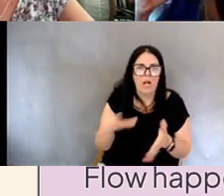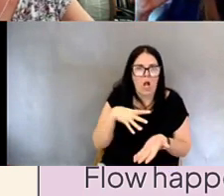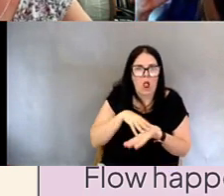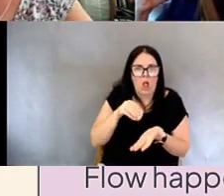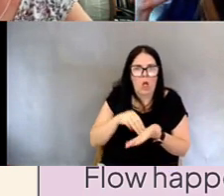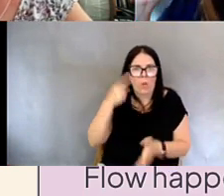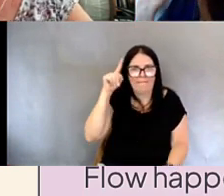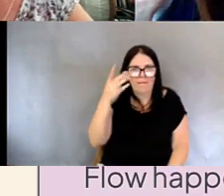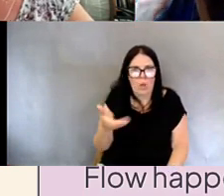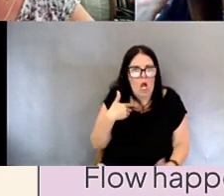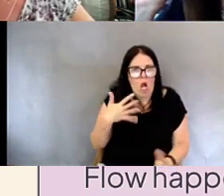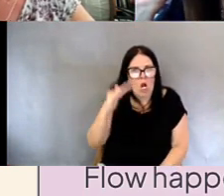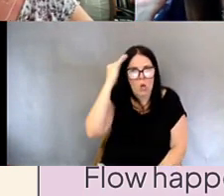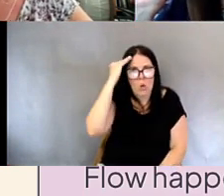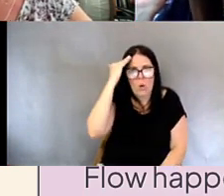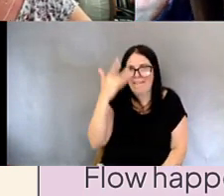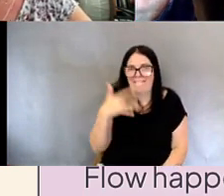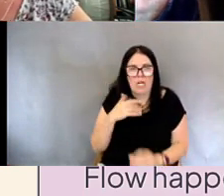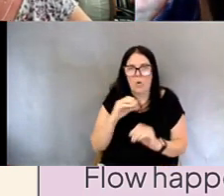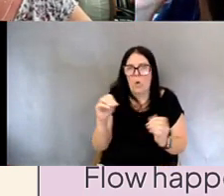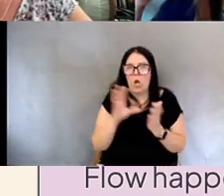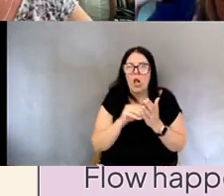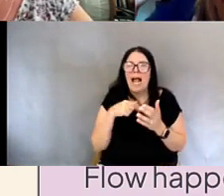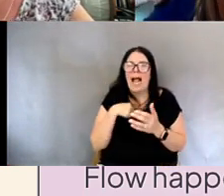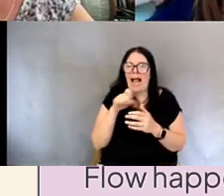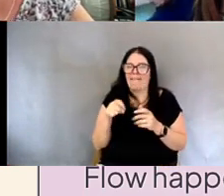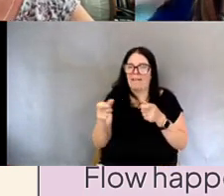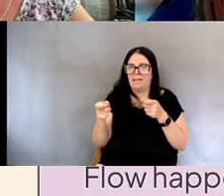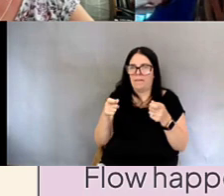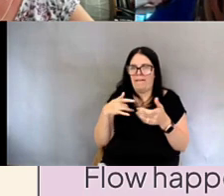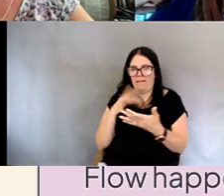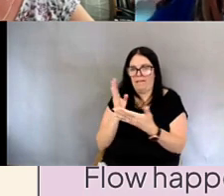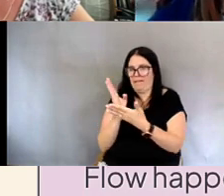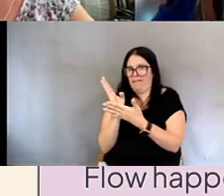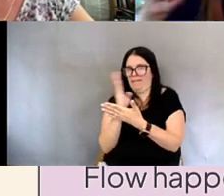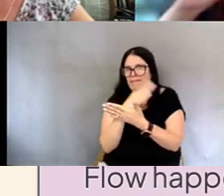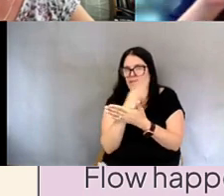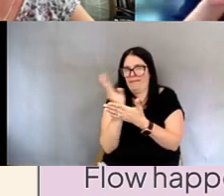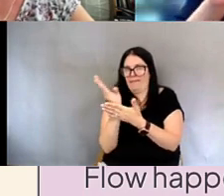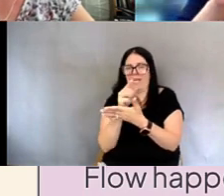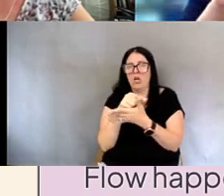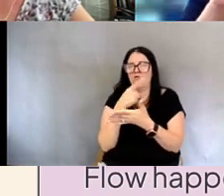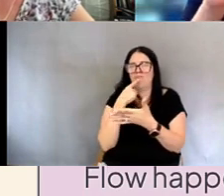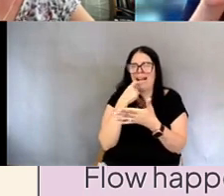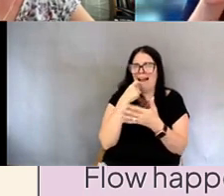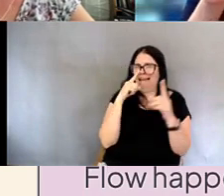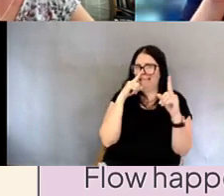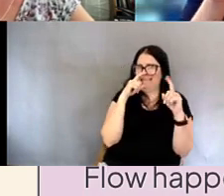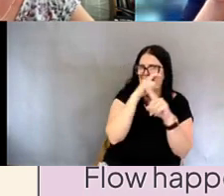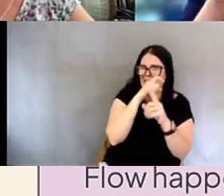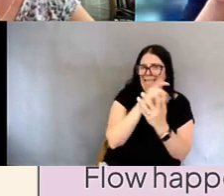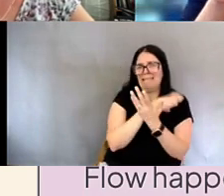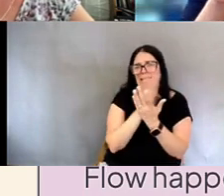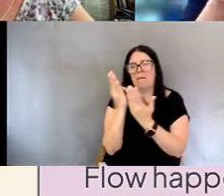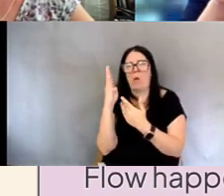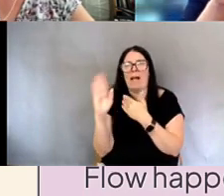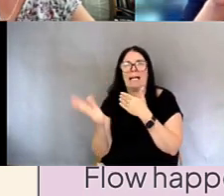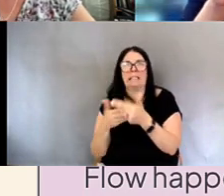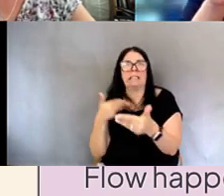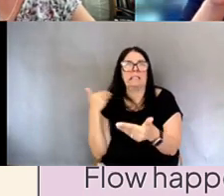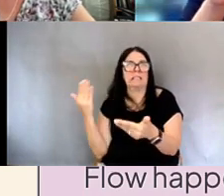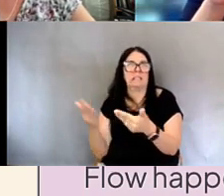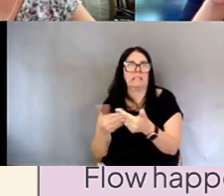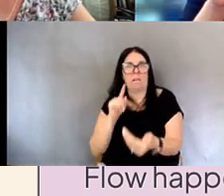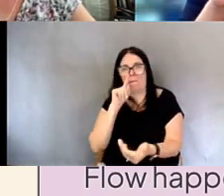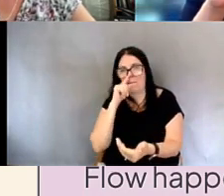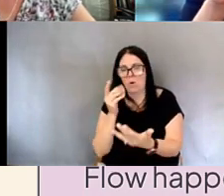happening. So we're trying to find that sweet spot and thinking about that spot. And I really want you to pay